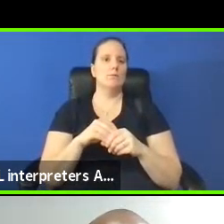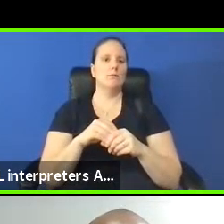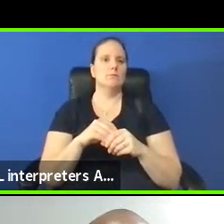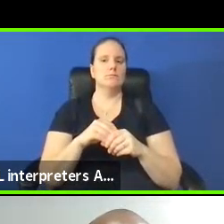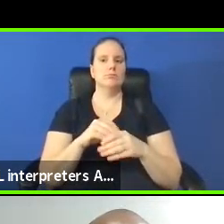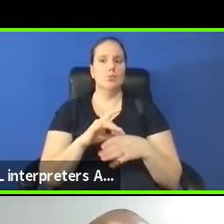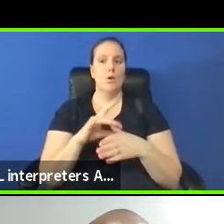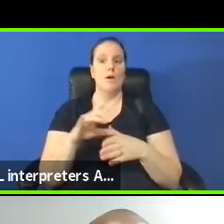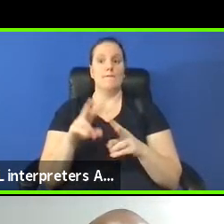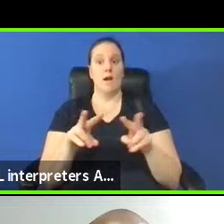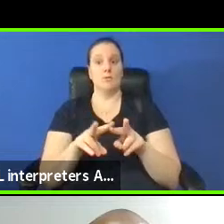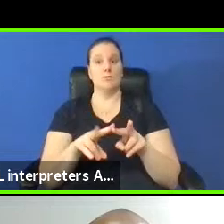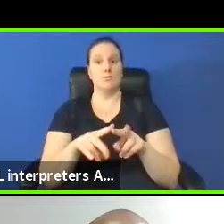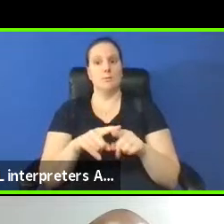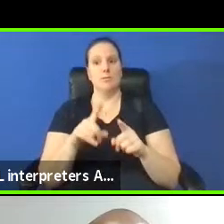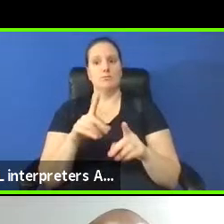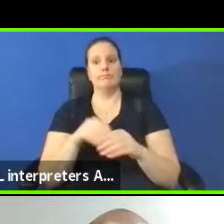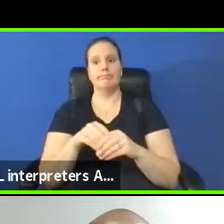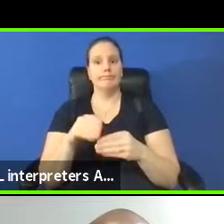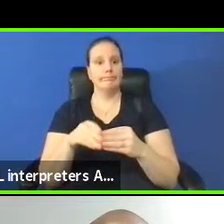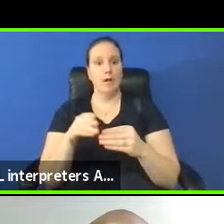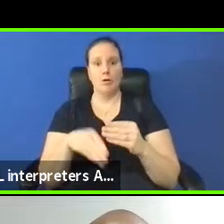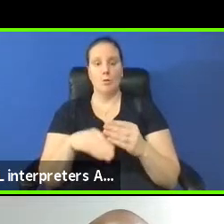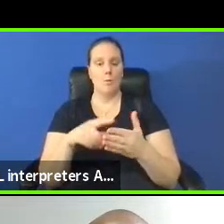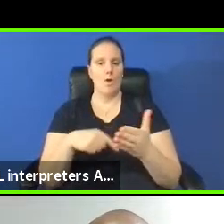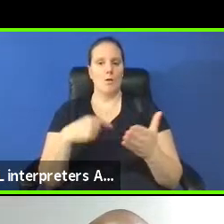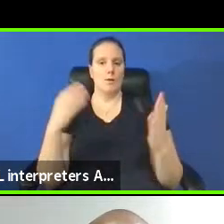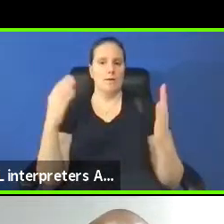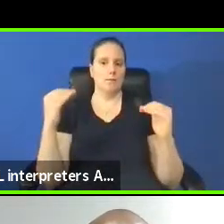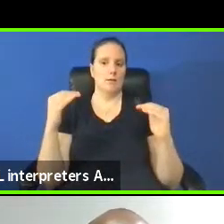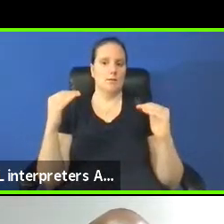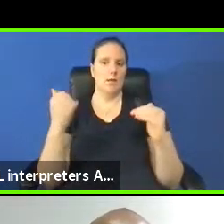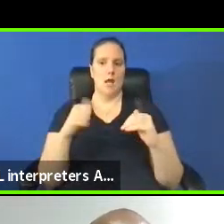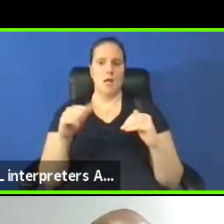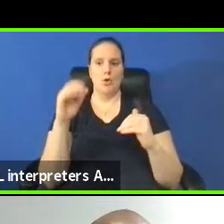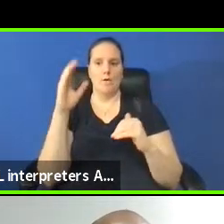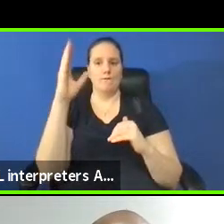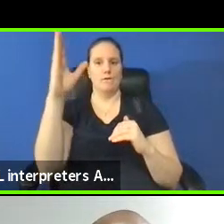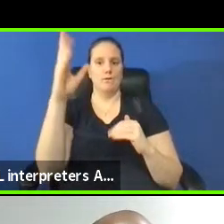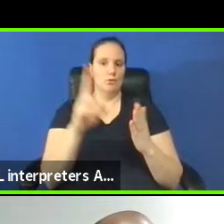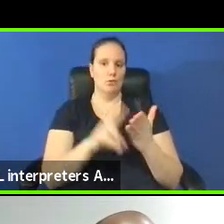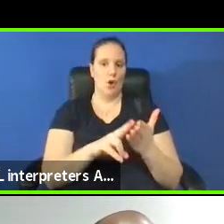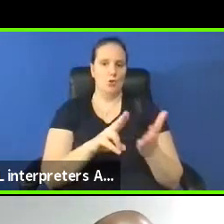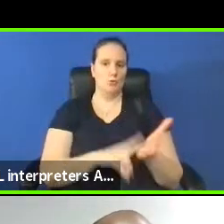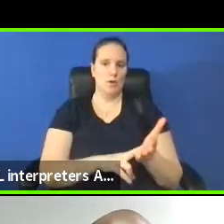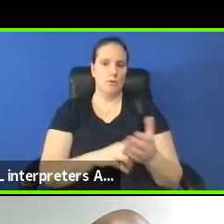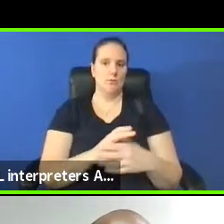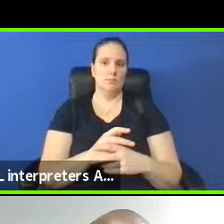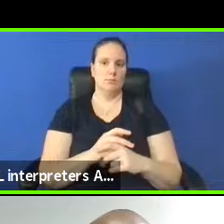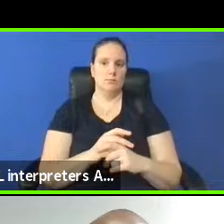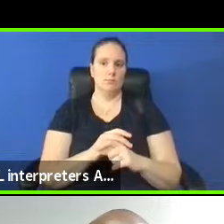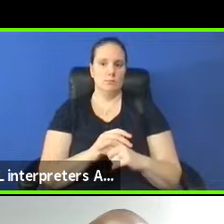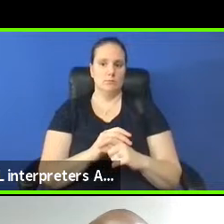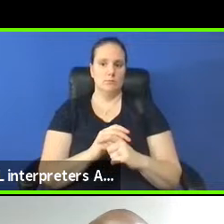core value, but a core outcome of what we expect in any sort of future contracting. So in large part, a lot of that has